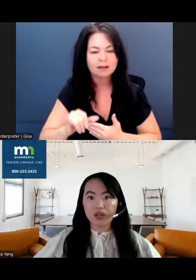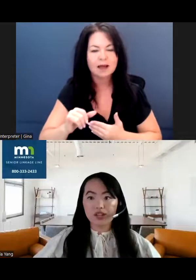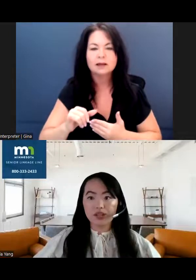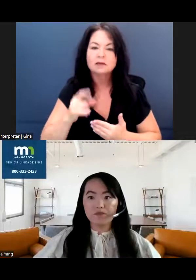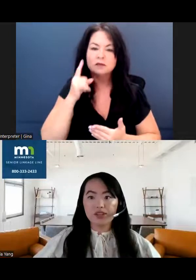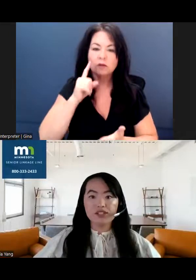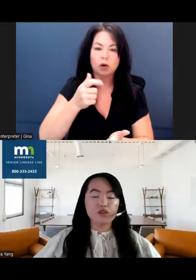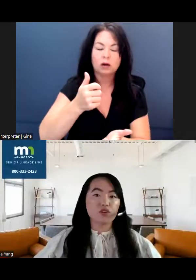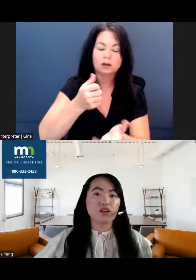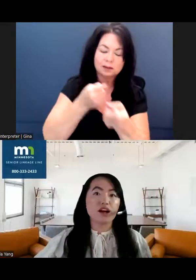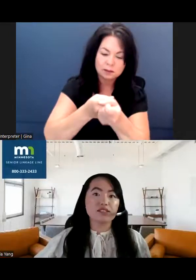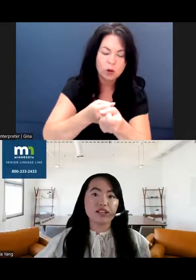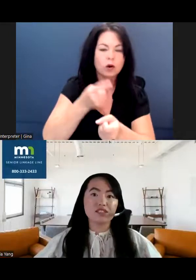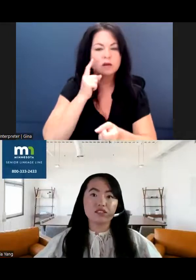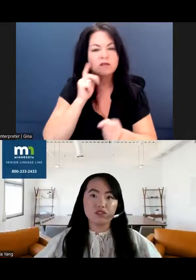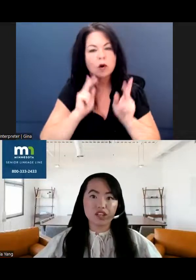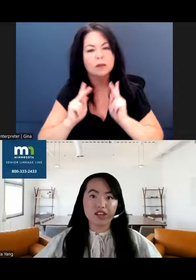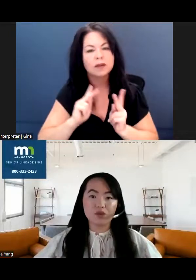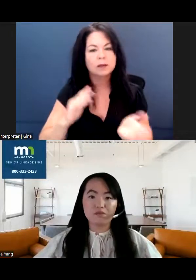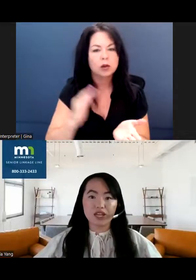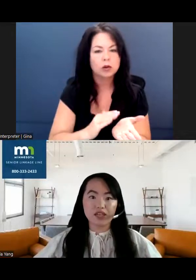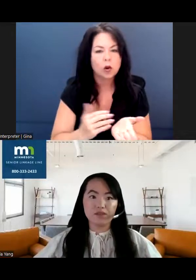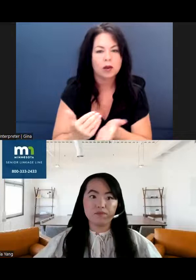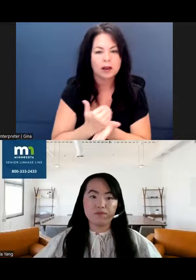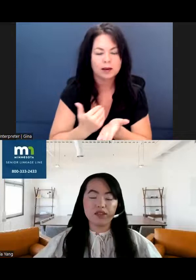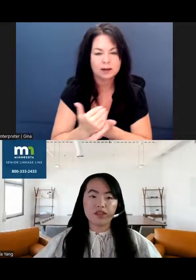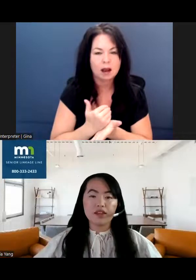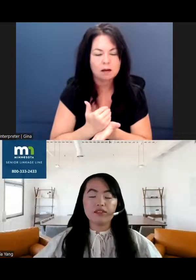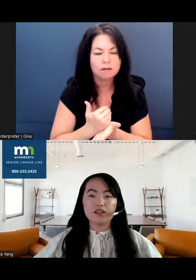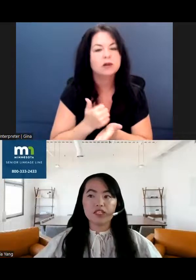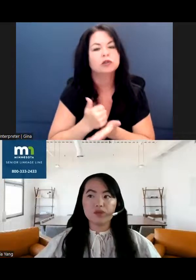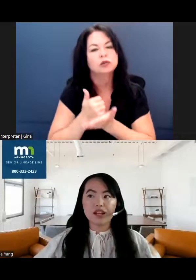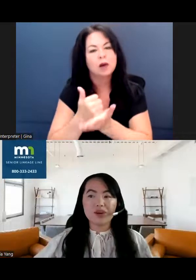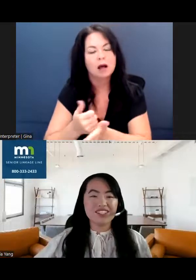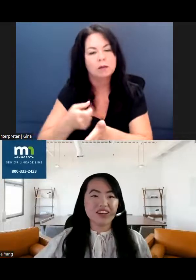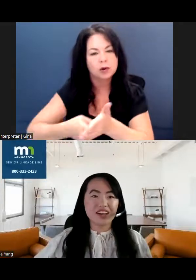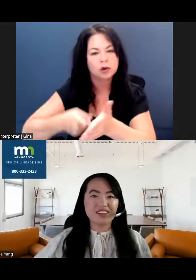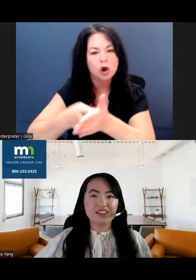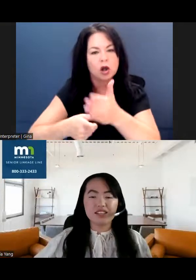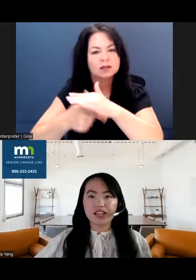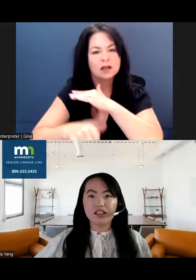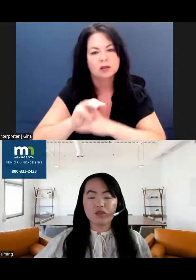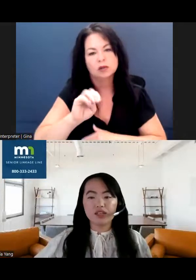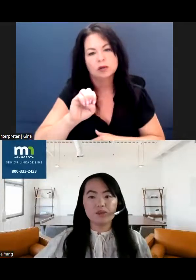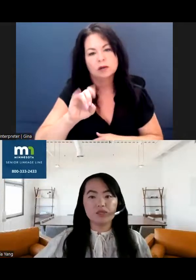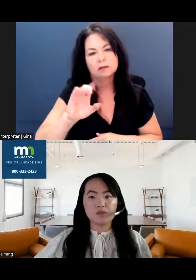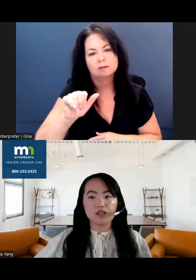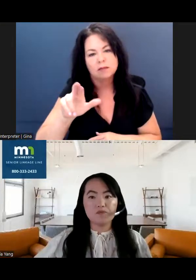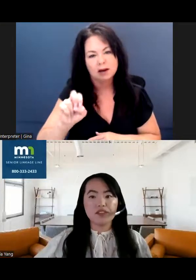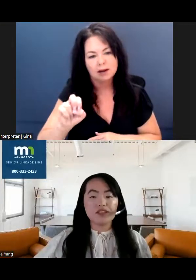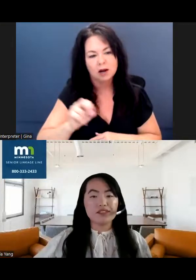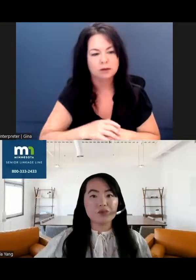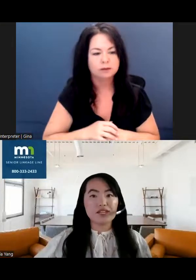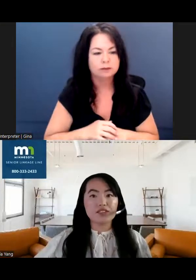with lower income to afford the cost that is associated with Medicare. The next one that I wanted to highlight is that low income